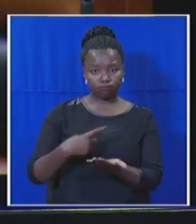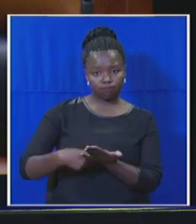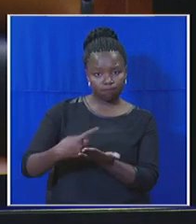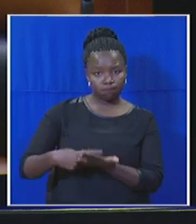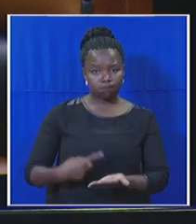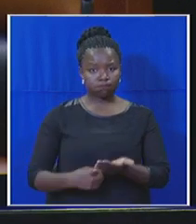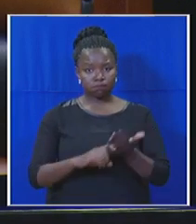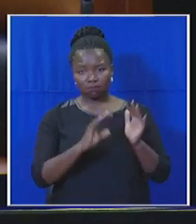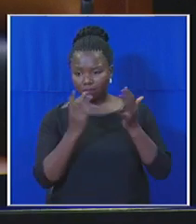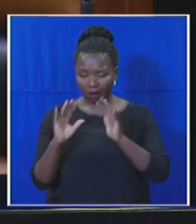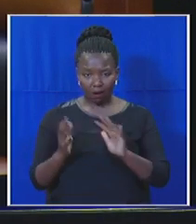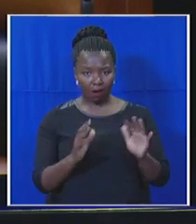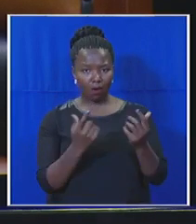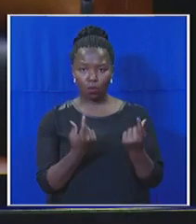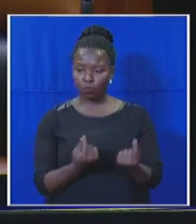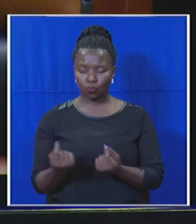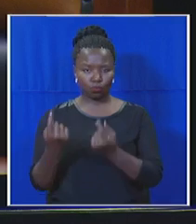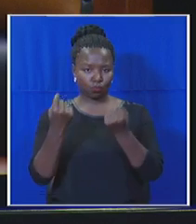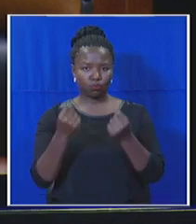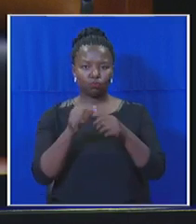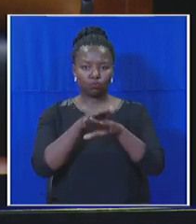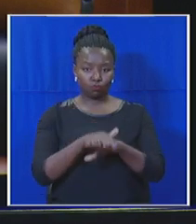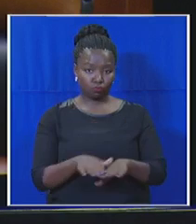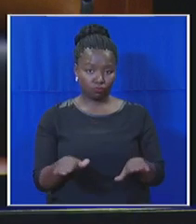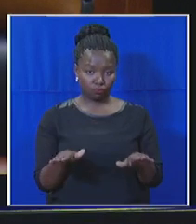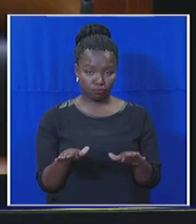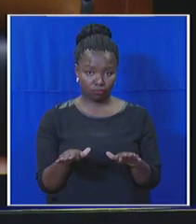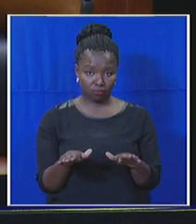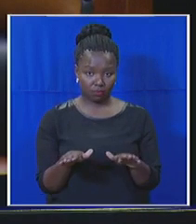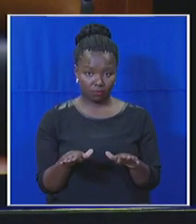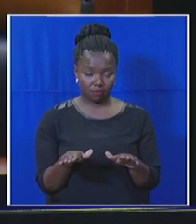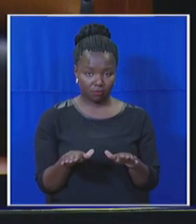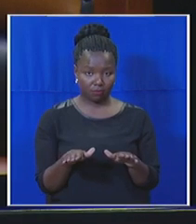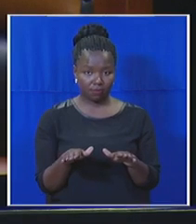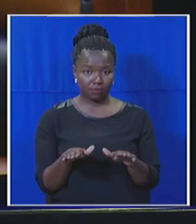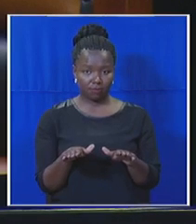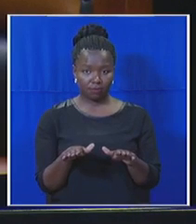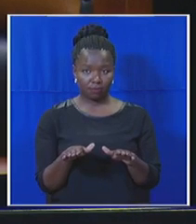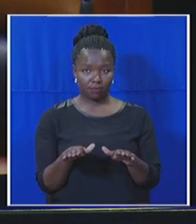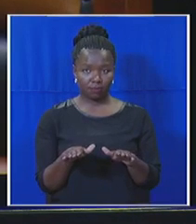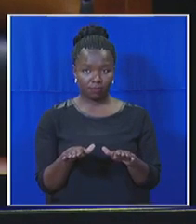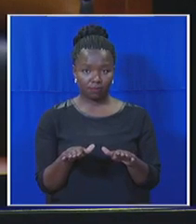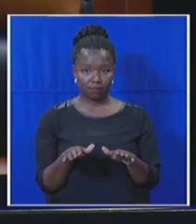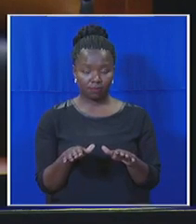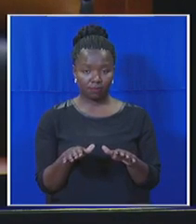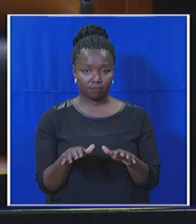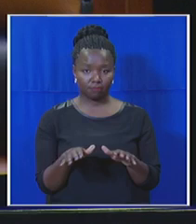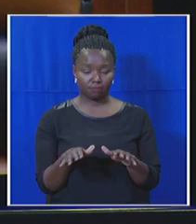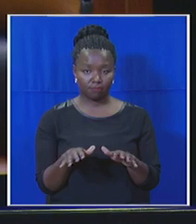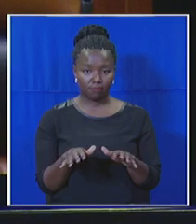way be part of what's going on by